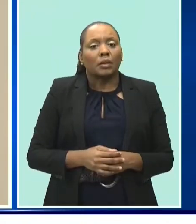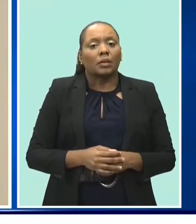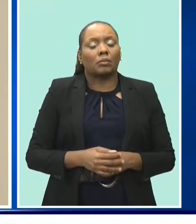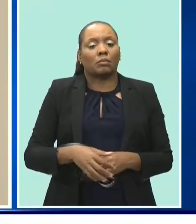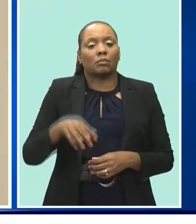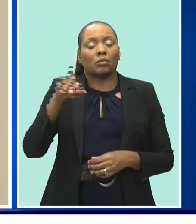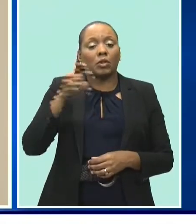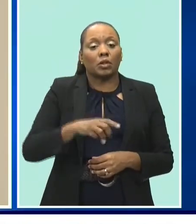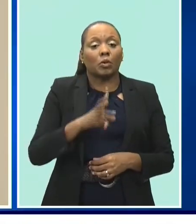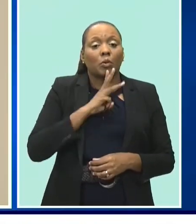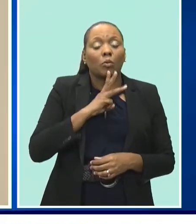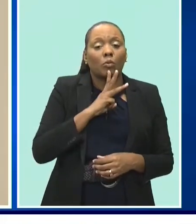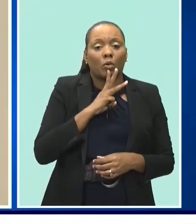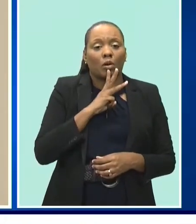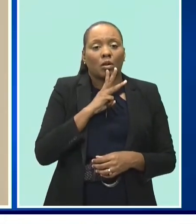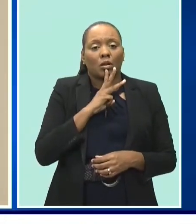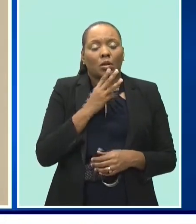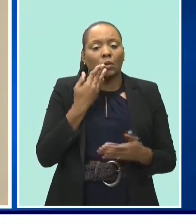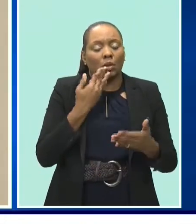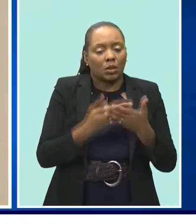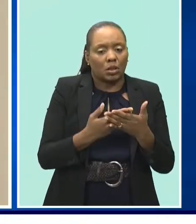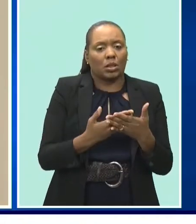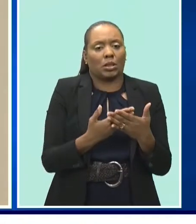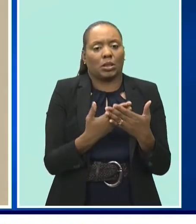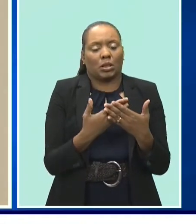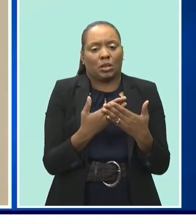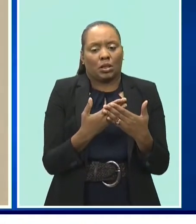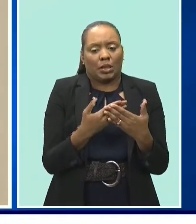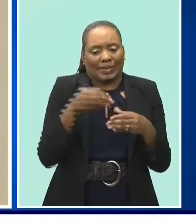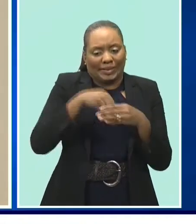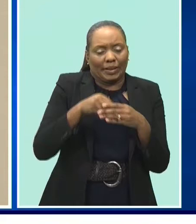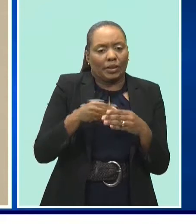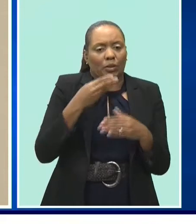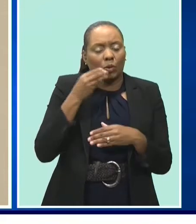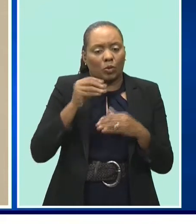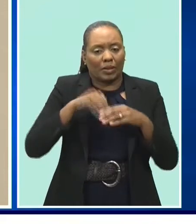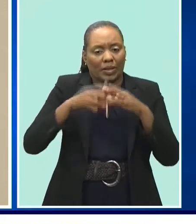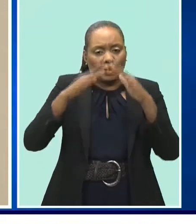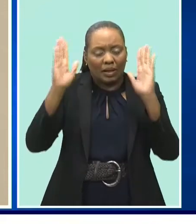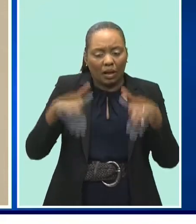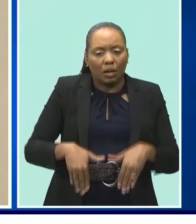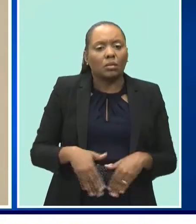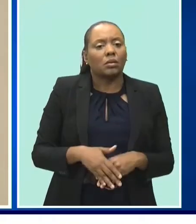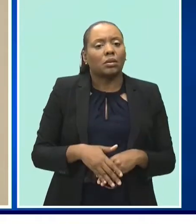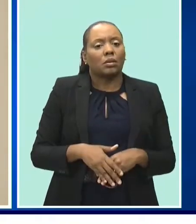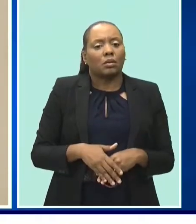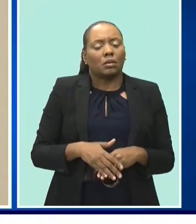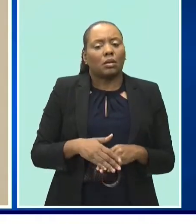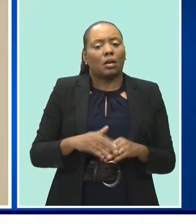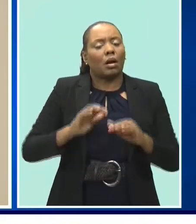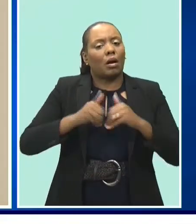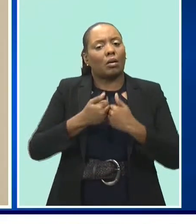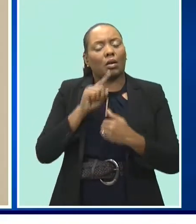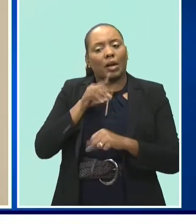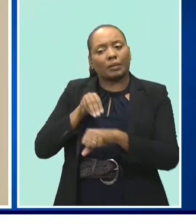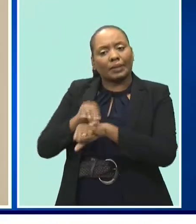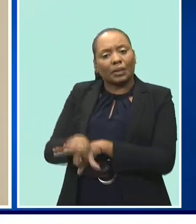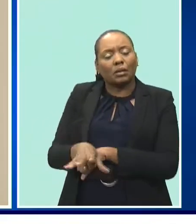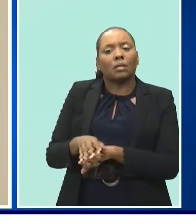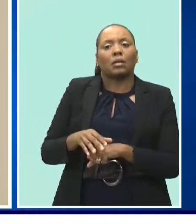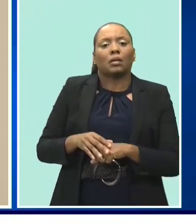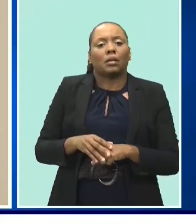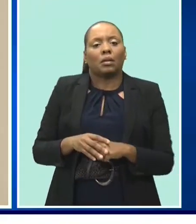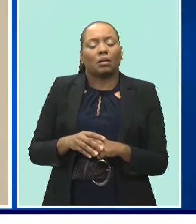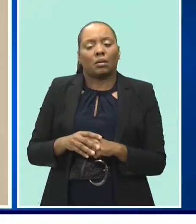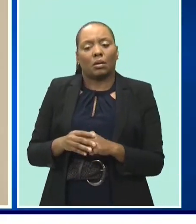sanitation infrastructure at the level of the household, at the level of the community, and how that interacts and how